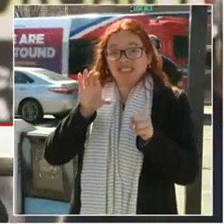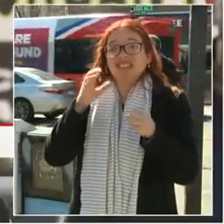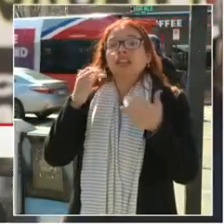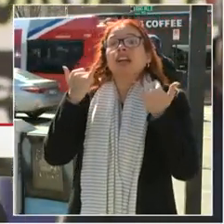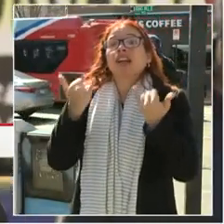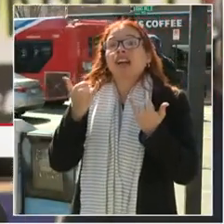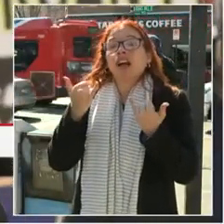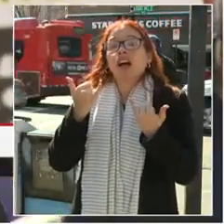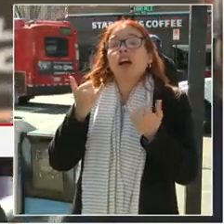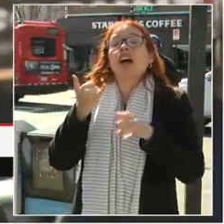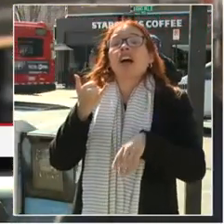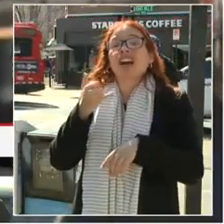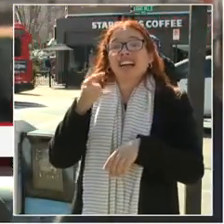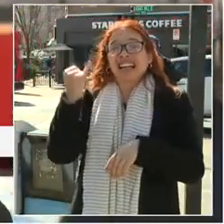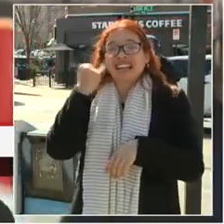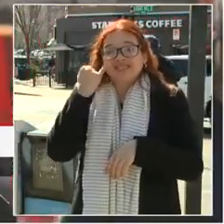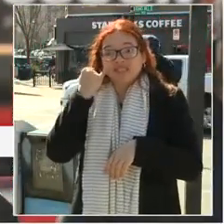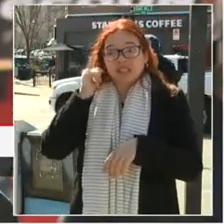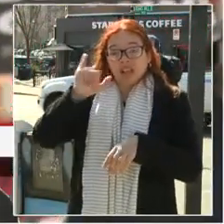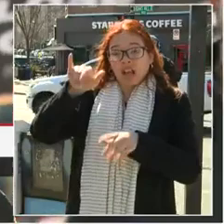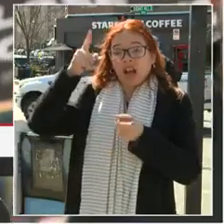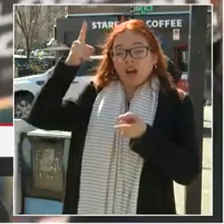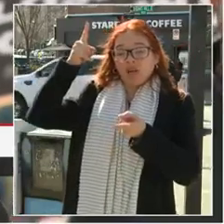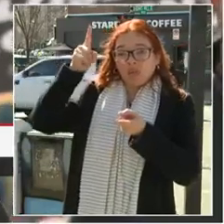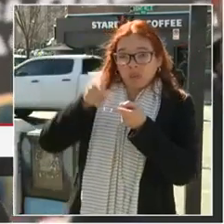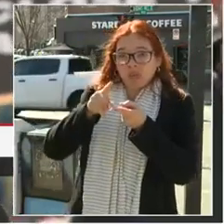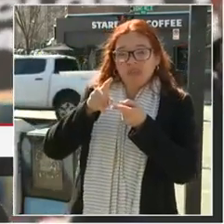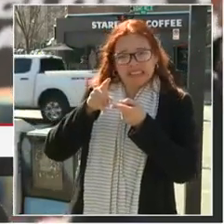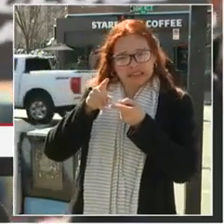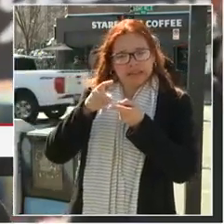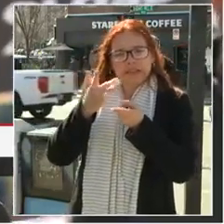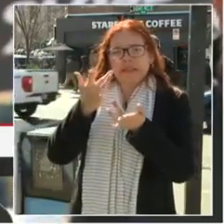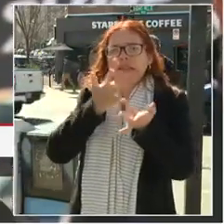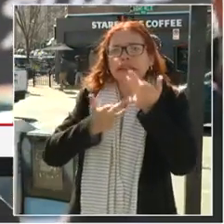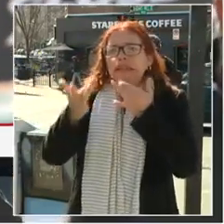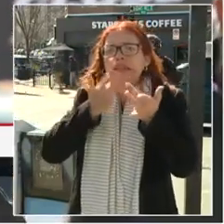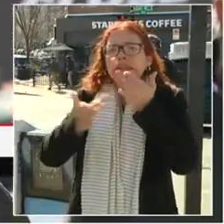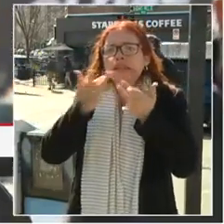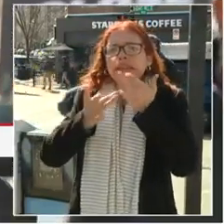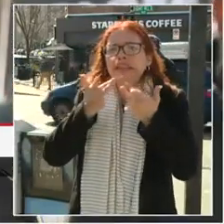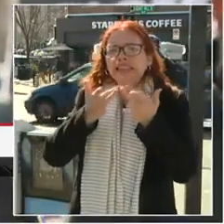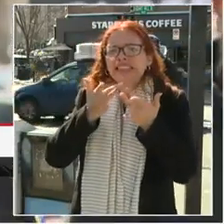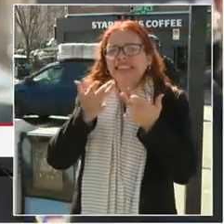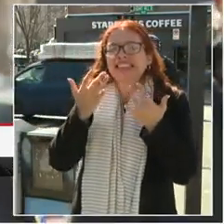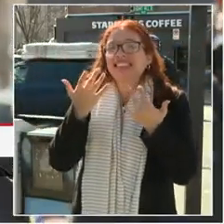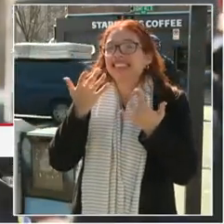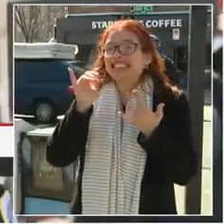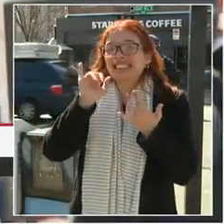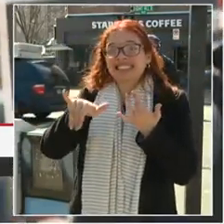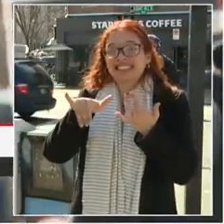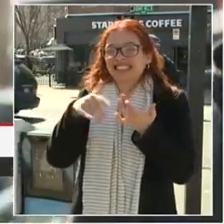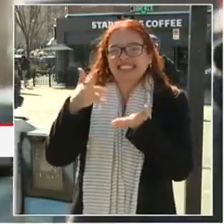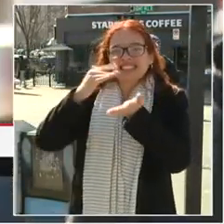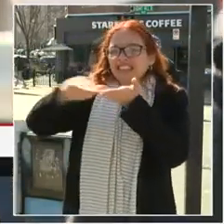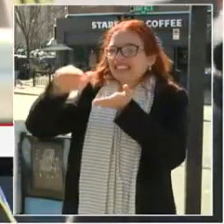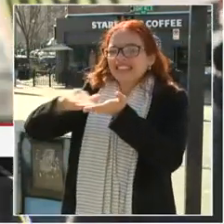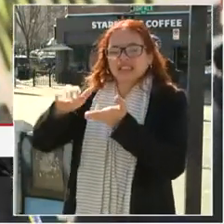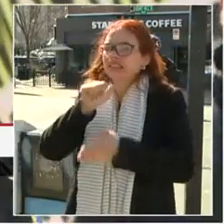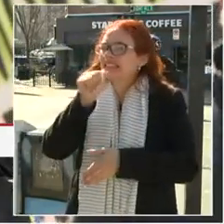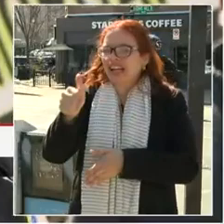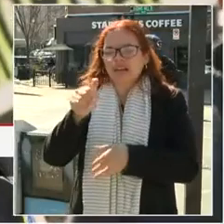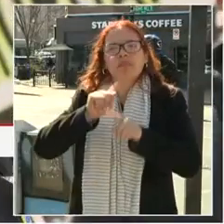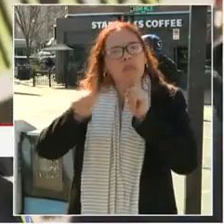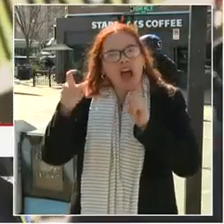a significant shortage in terms of the number of officers that we have. But we make no excuses in that space. We still,